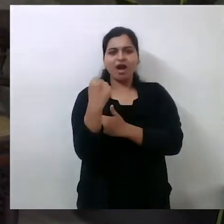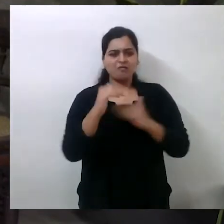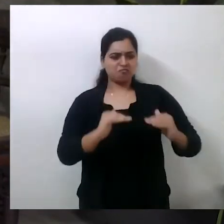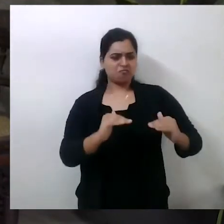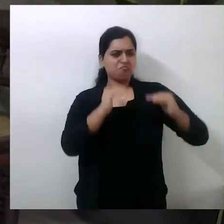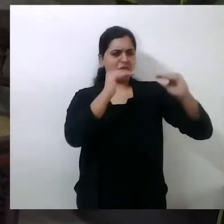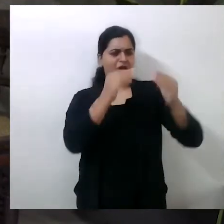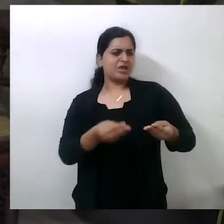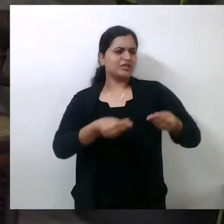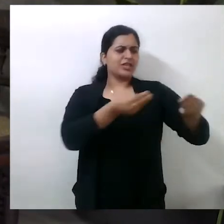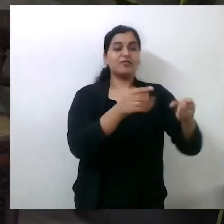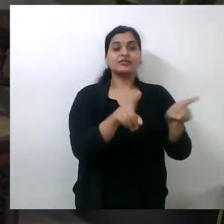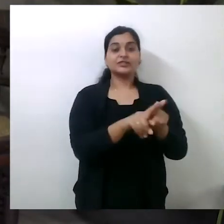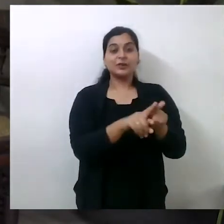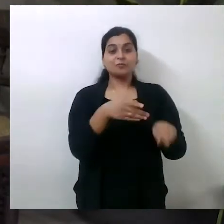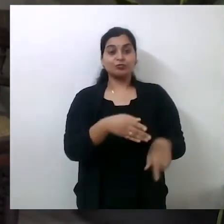higher authority